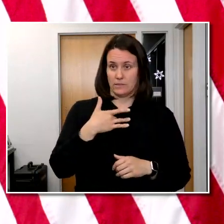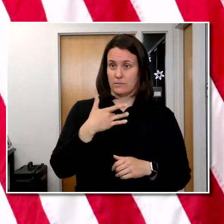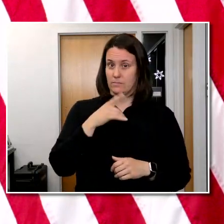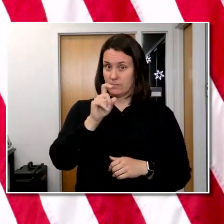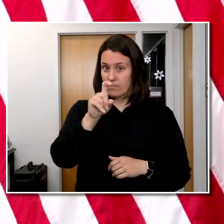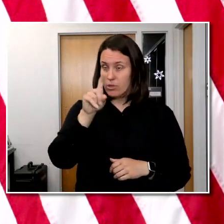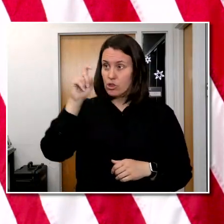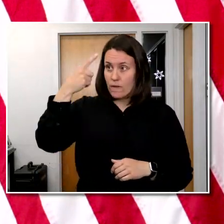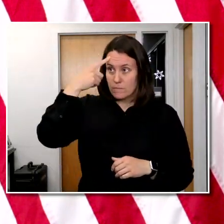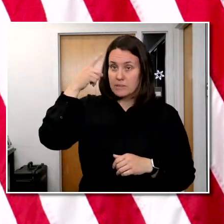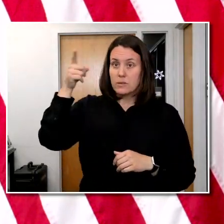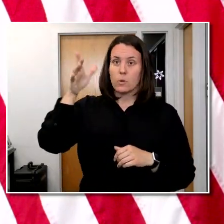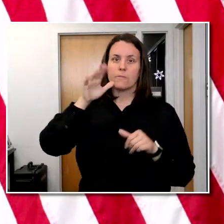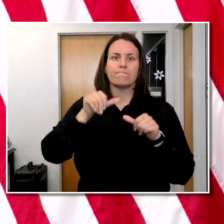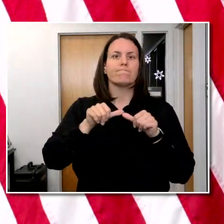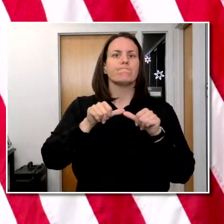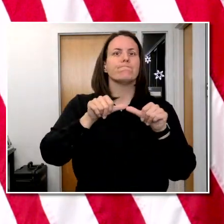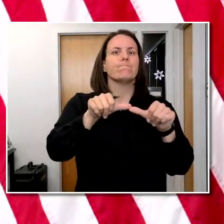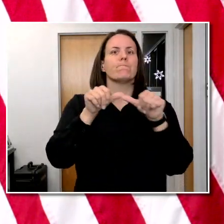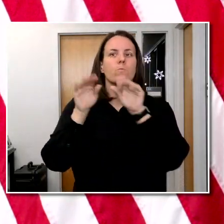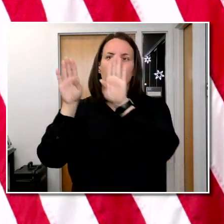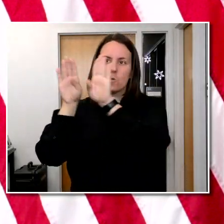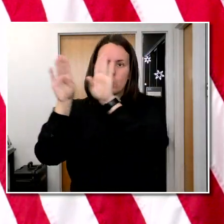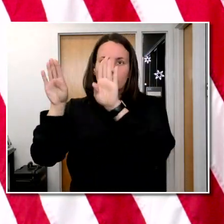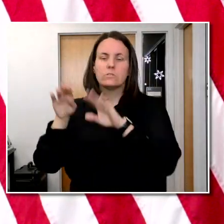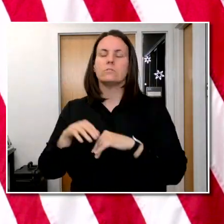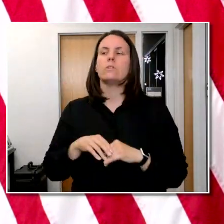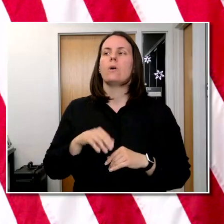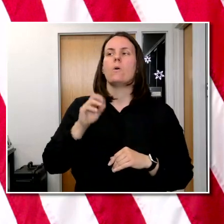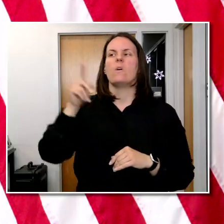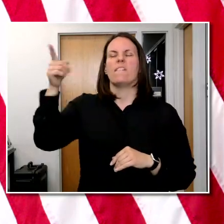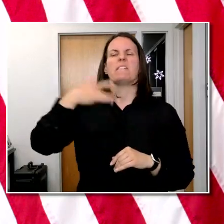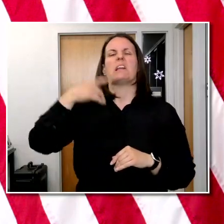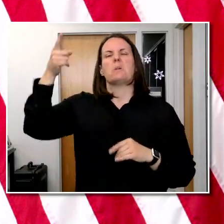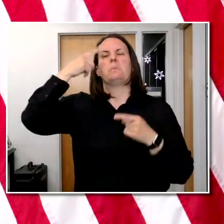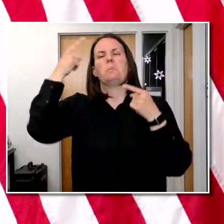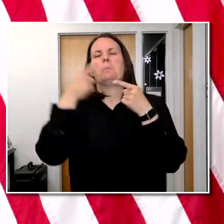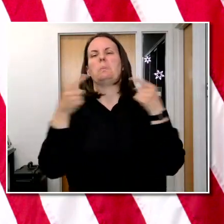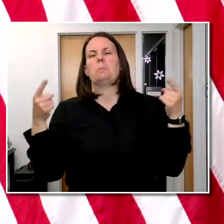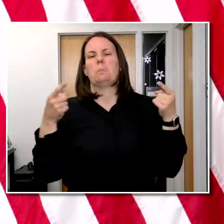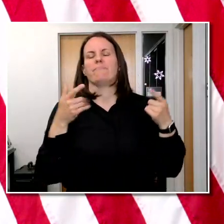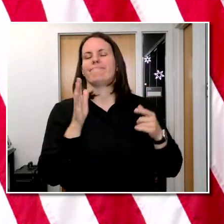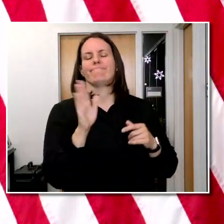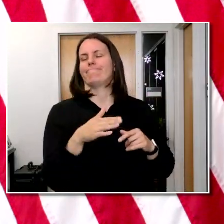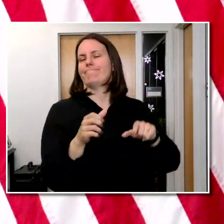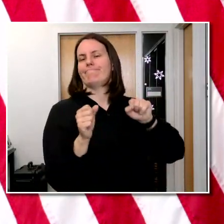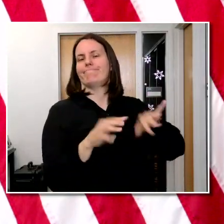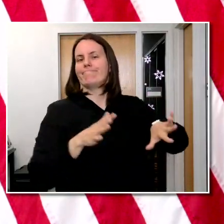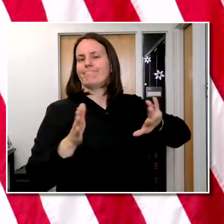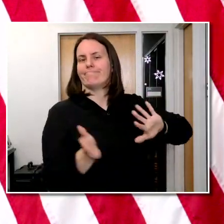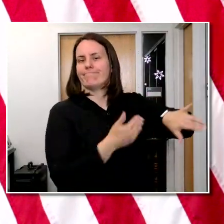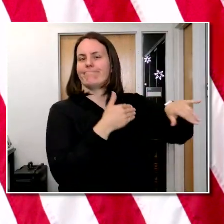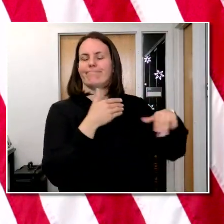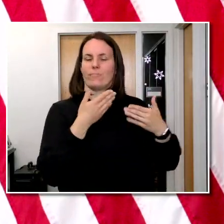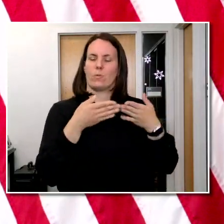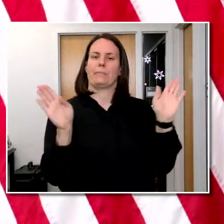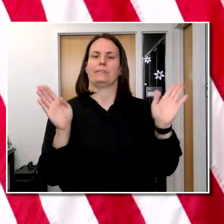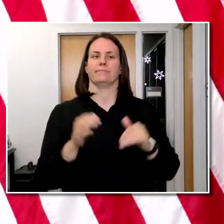be So remain. I want to be really clear what the Safer at Home order does. The Safer at Home